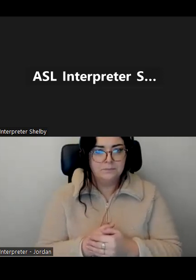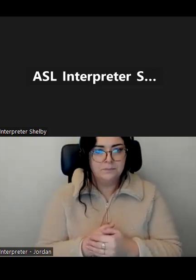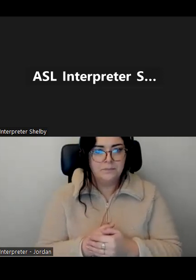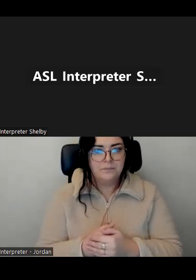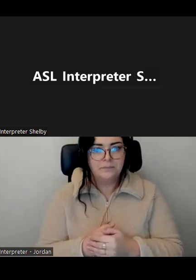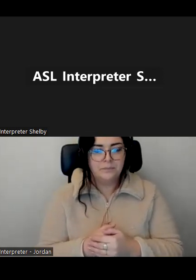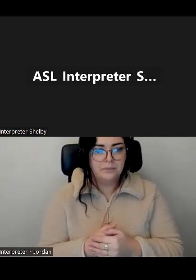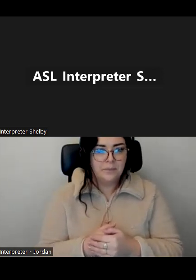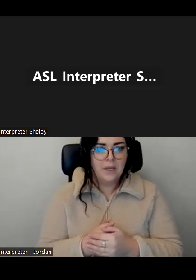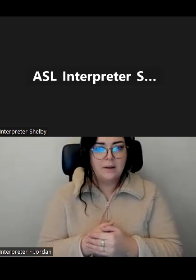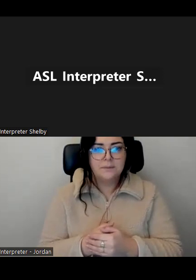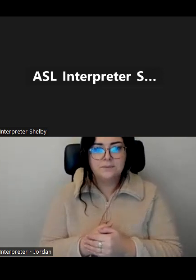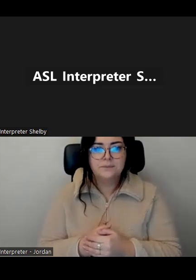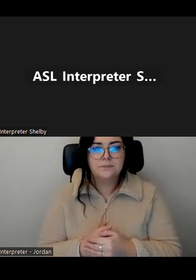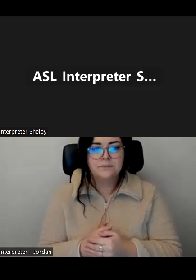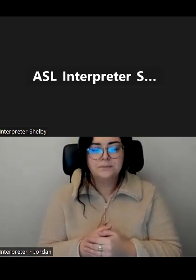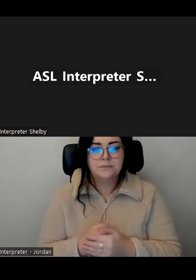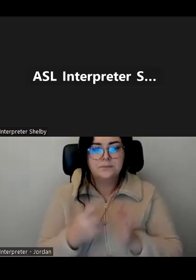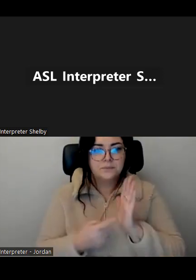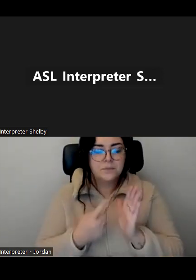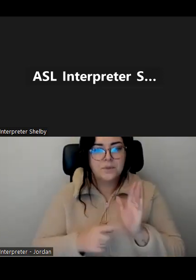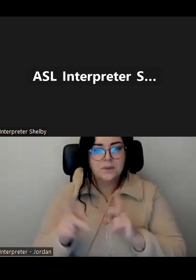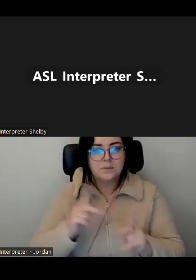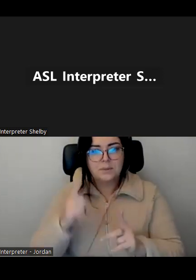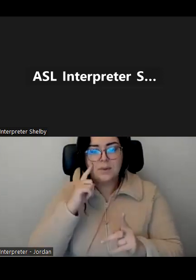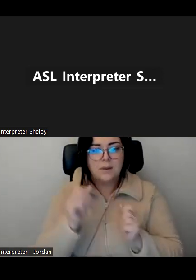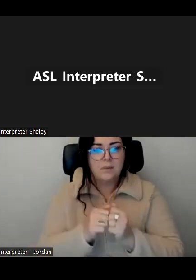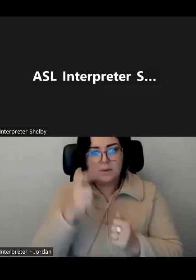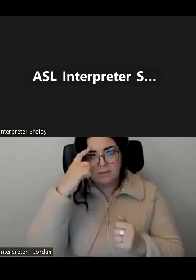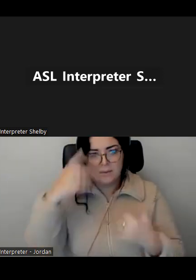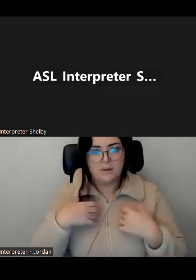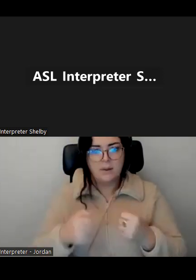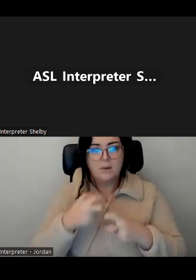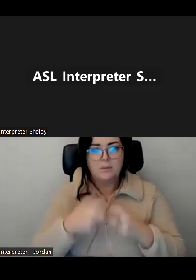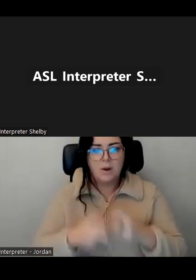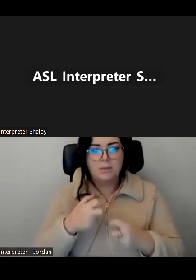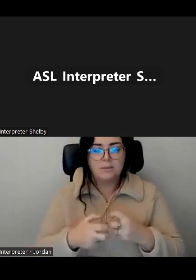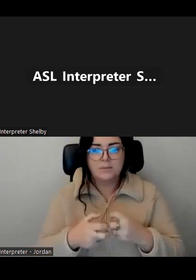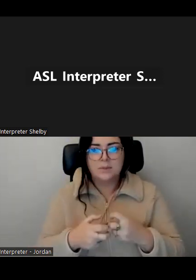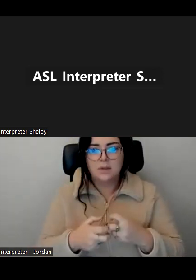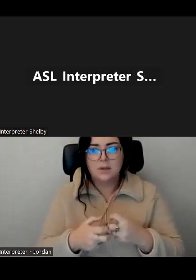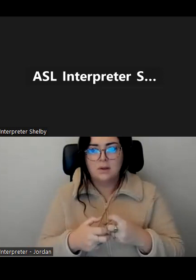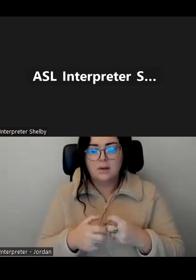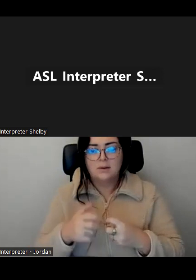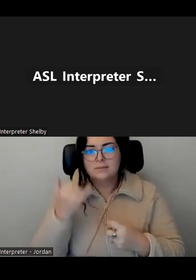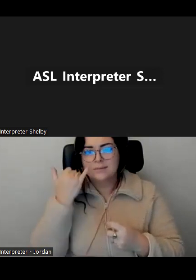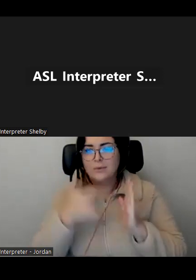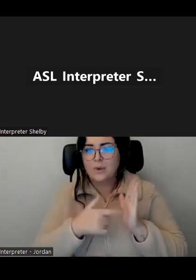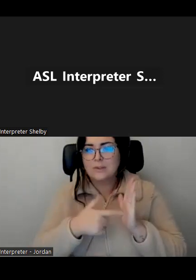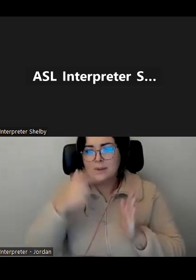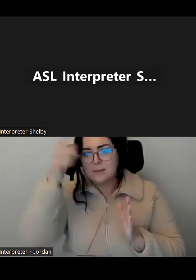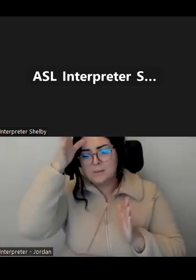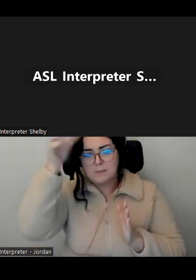is. Sometimes people think that the problems they're having cognitively, with their memory, with their